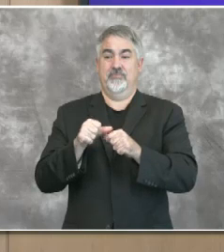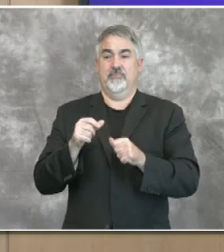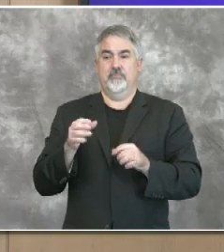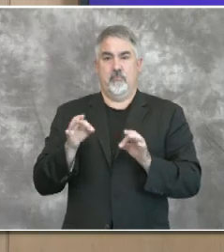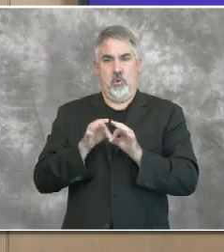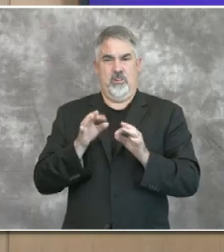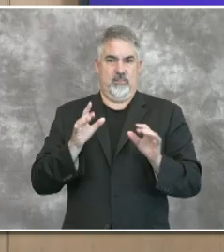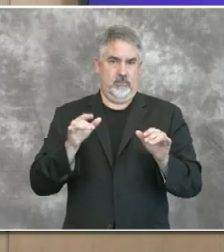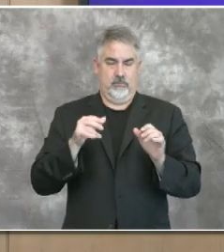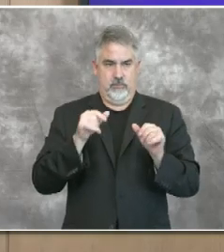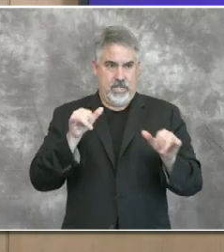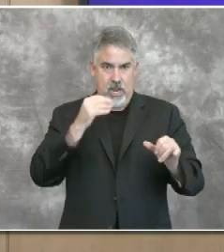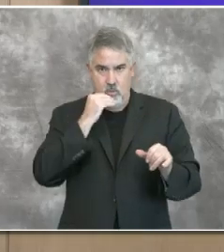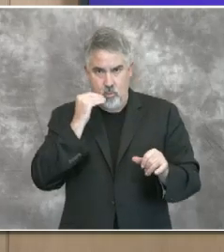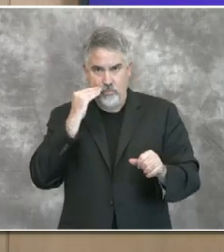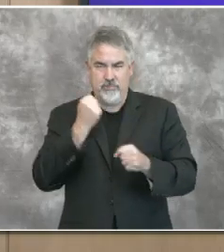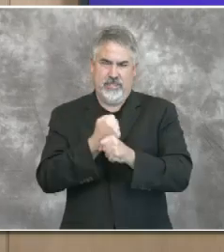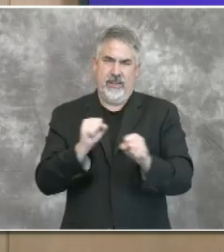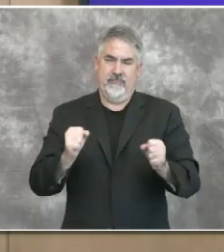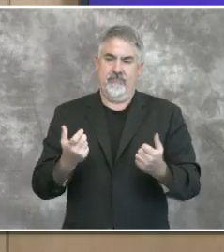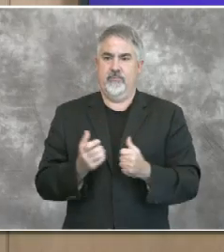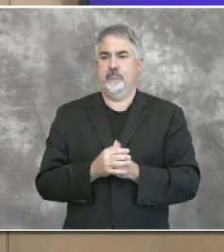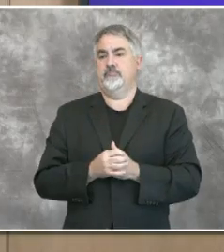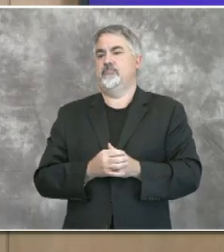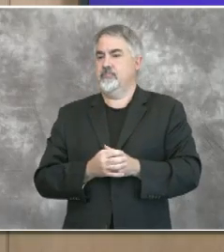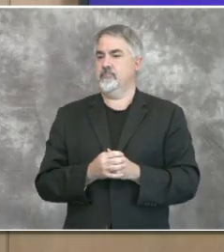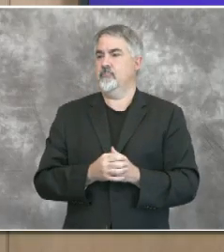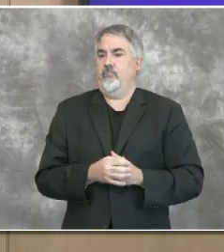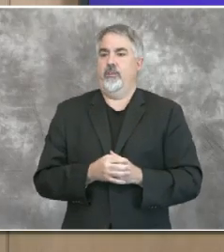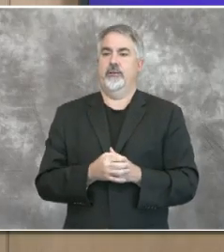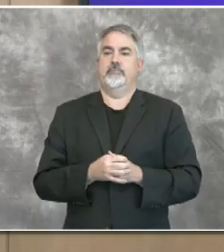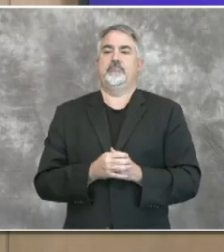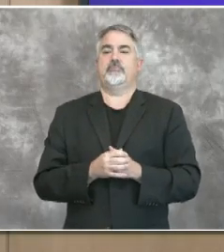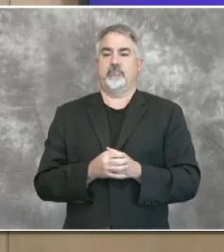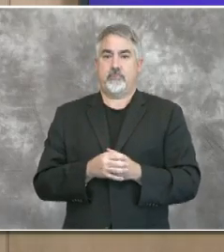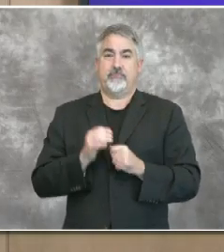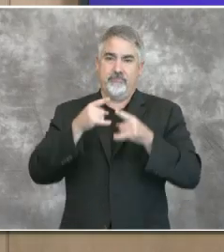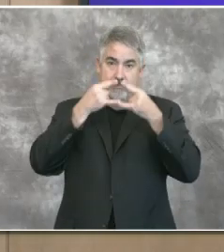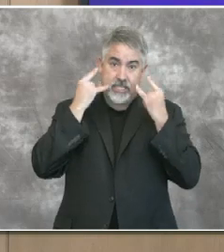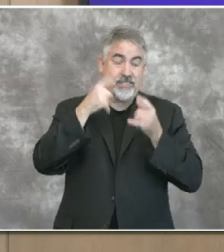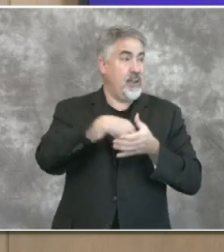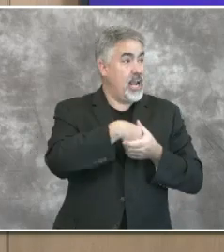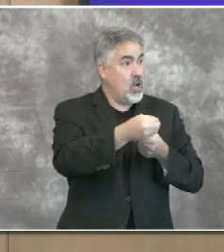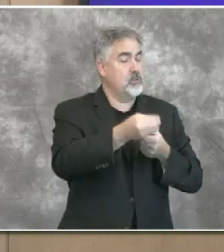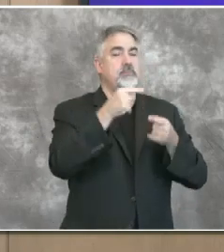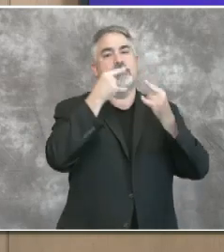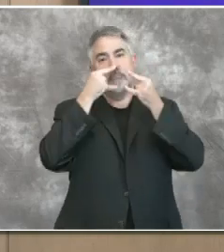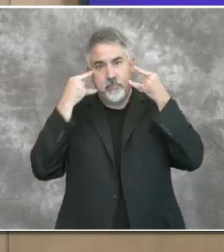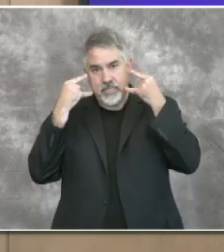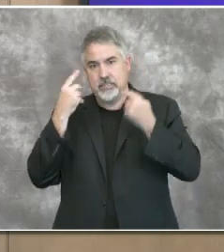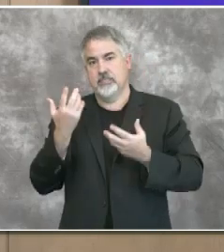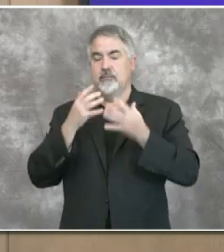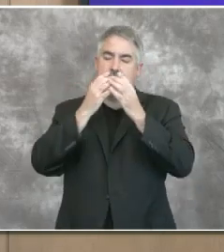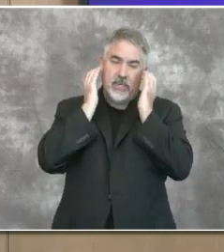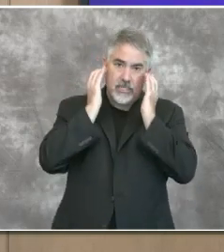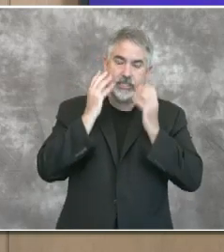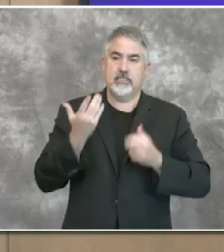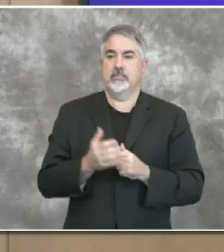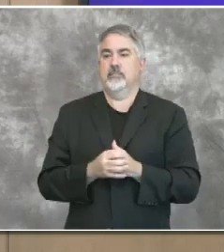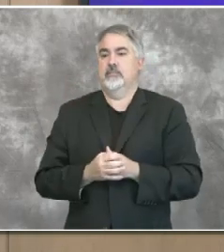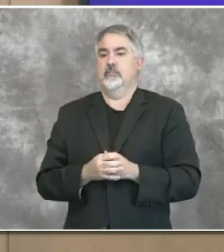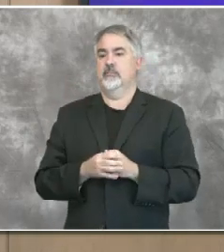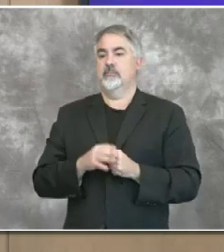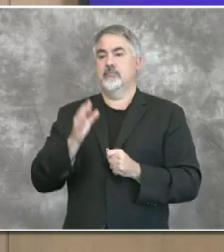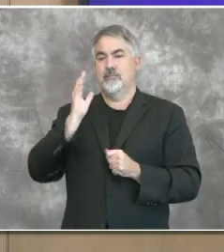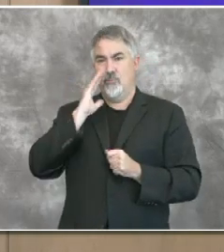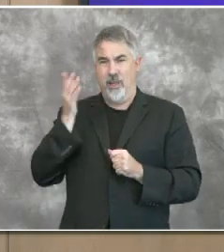through these issues to remain vigilant, to remain committed, and to ensure that we will get through this. We will come out of this,